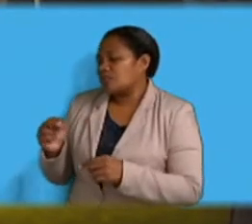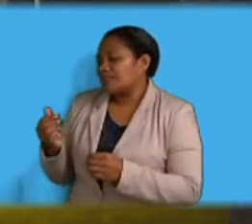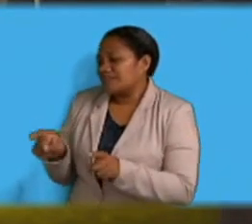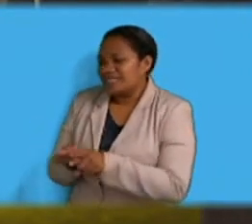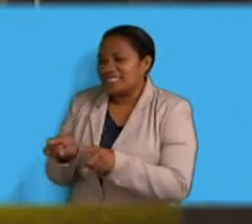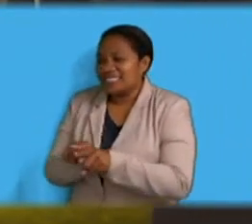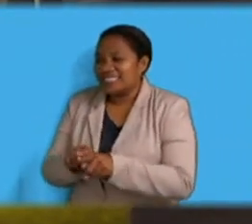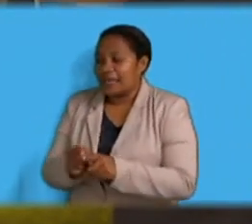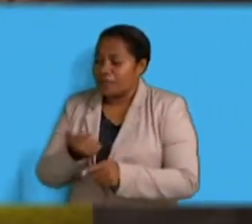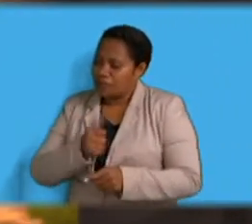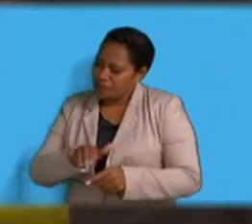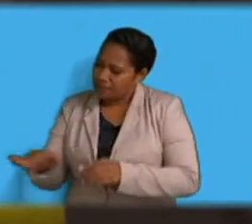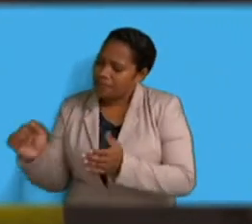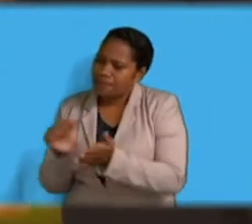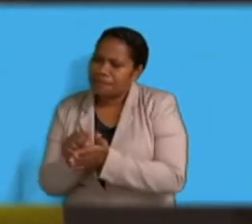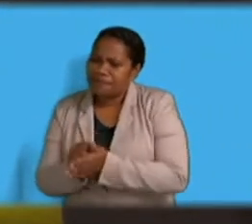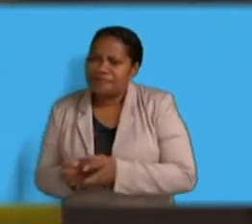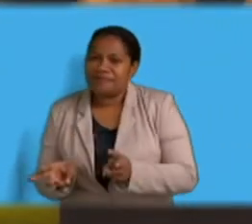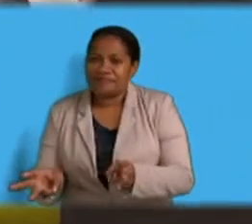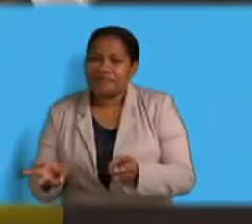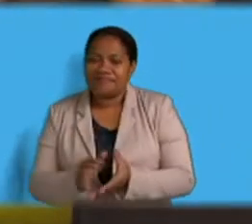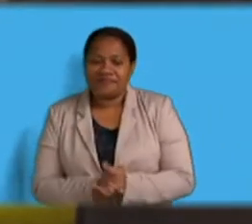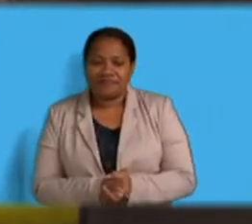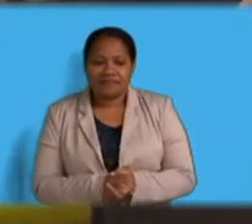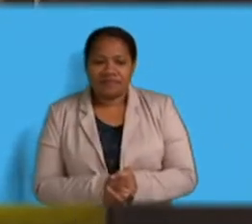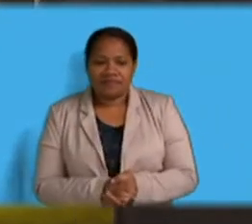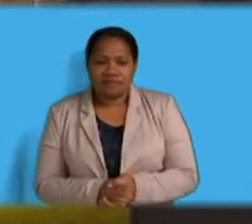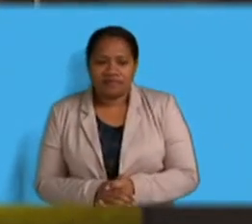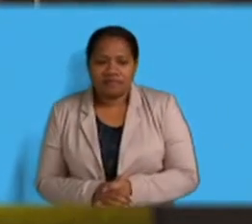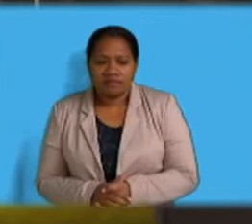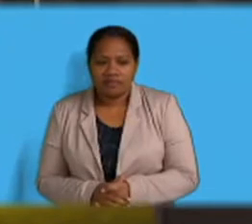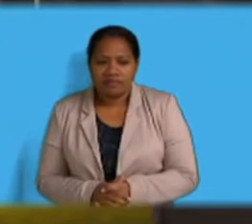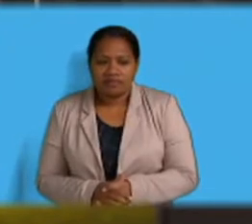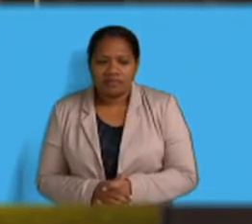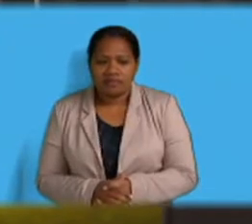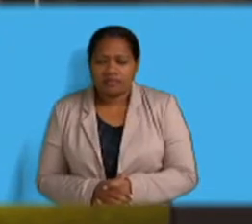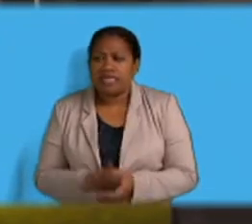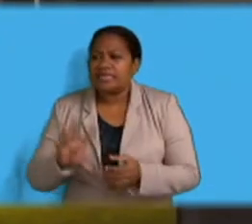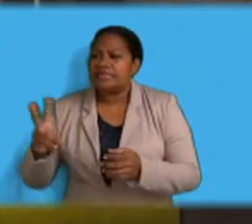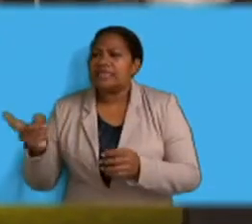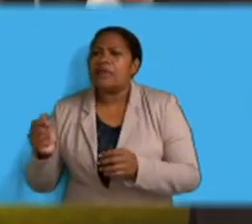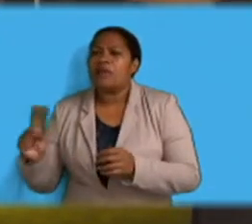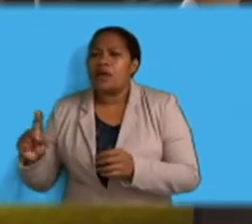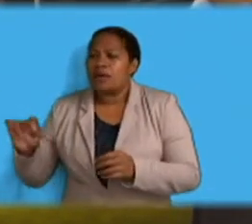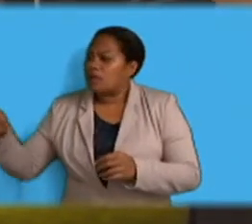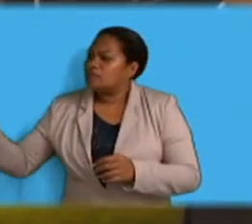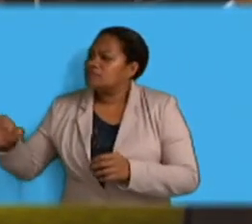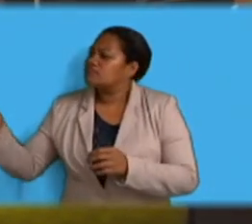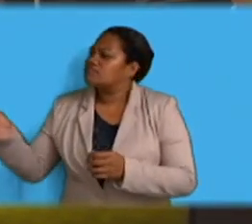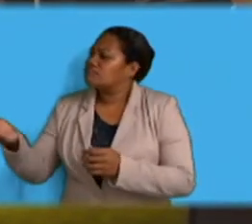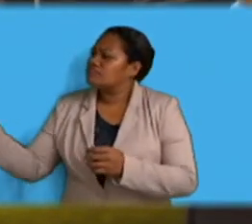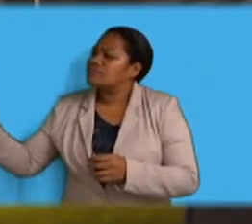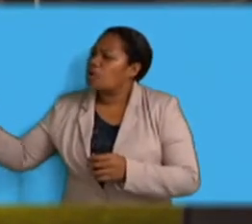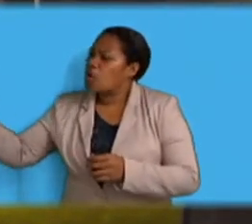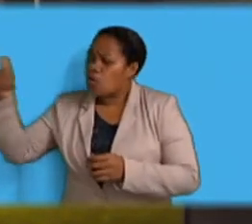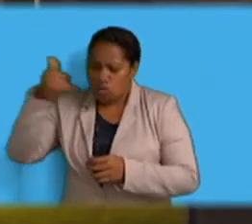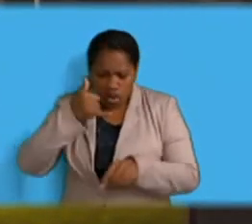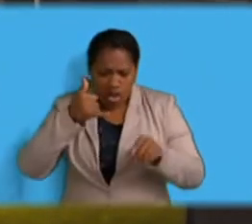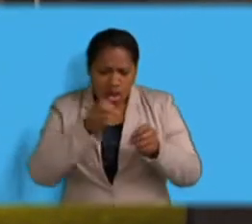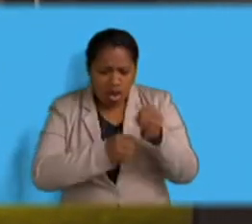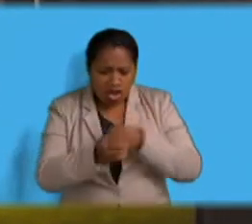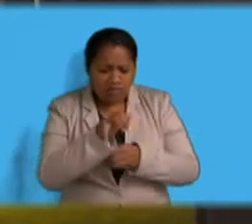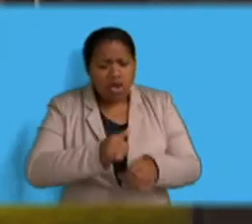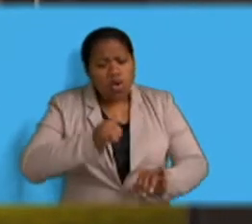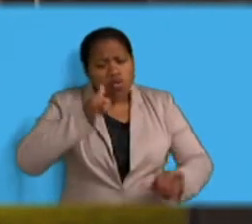Many ministries before, the phone would ring and ring and ring. Nobody would pick it up. People walk past it. Lunchtime, things shut down. We need to